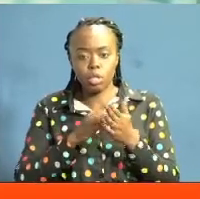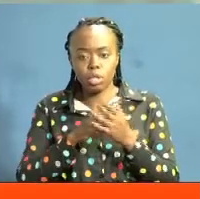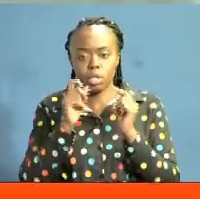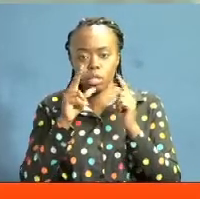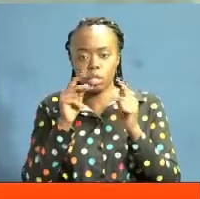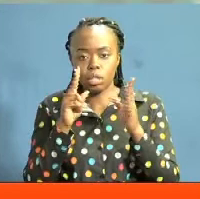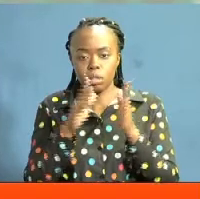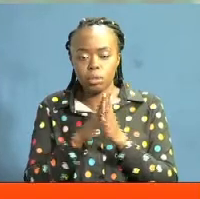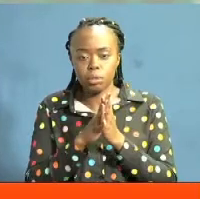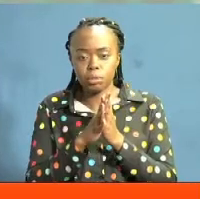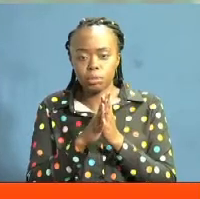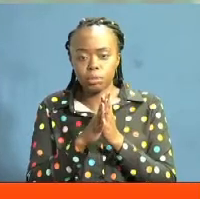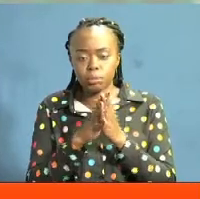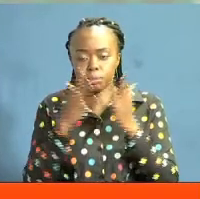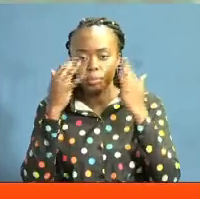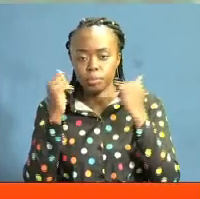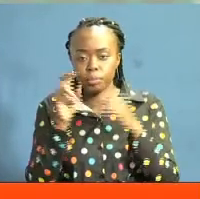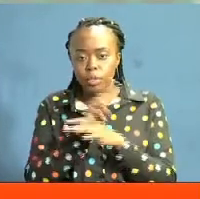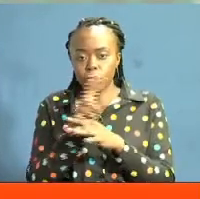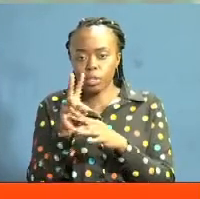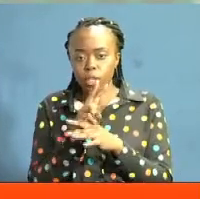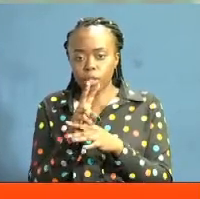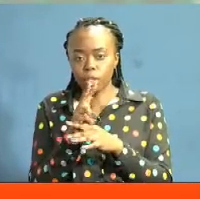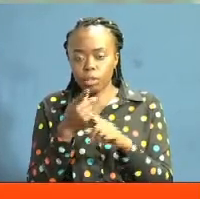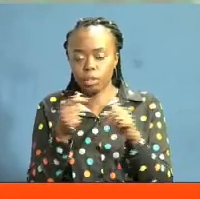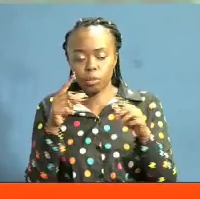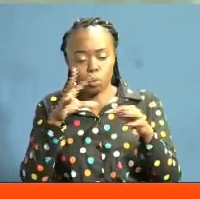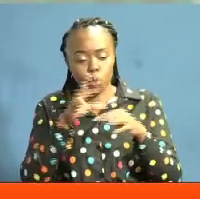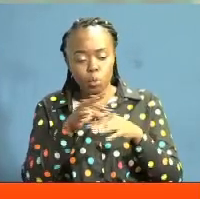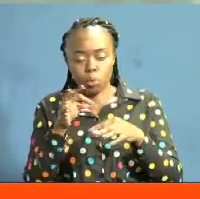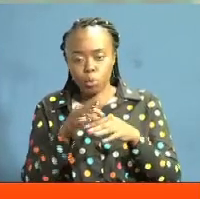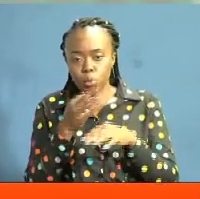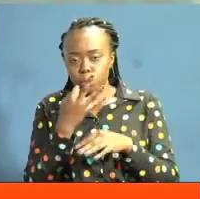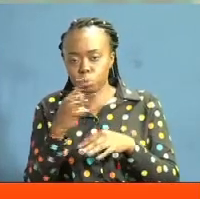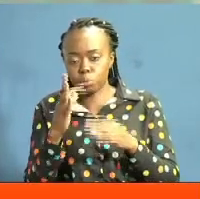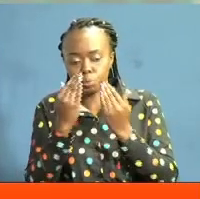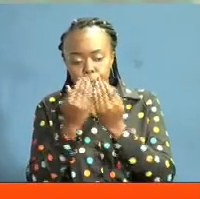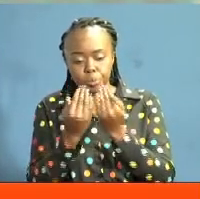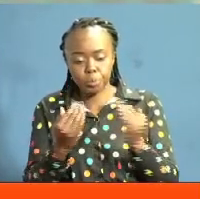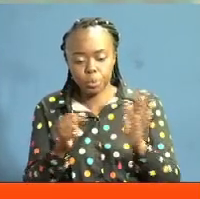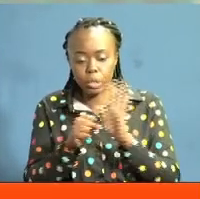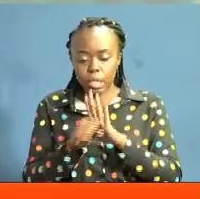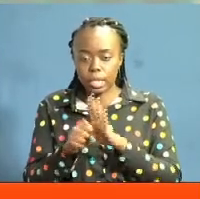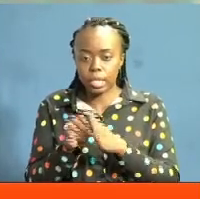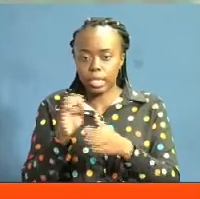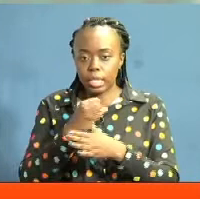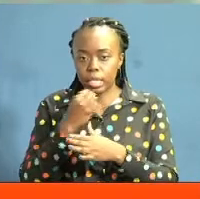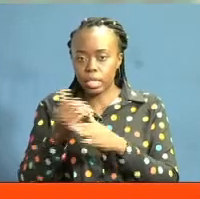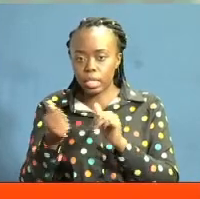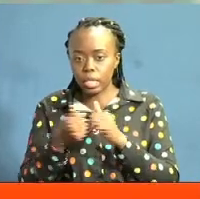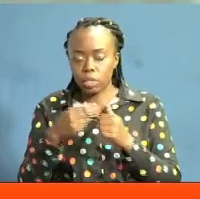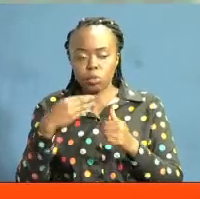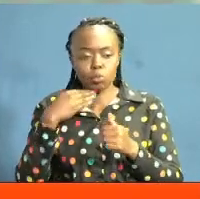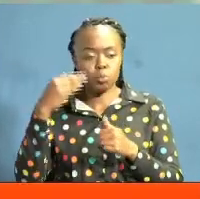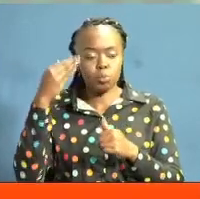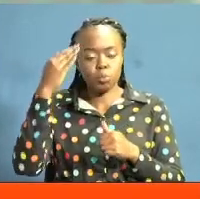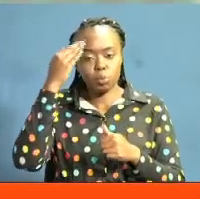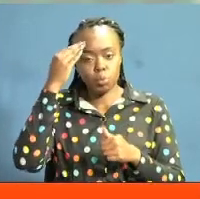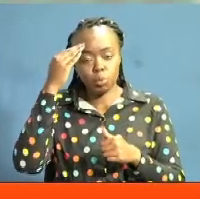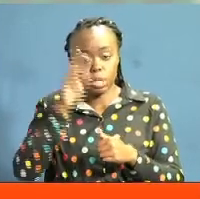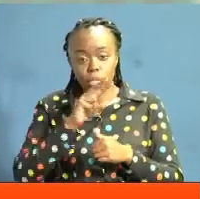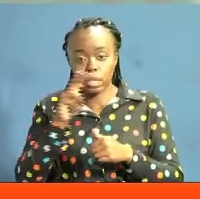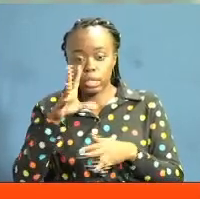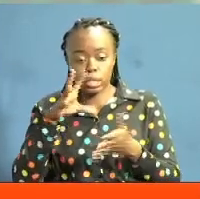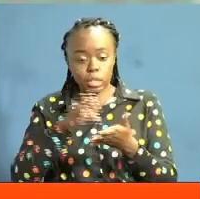All right. Now, let's look into the effects of childhood rejection and even adult rejection. We have